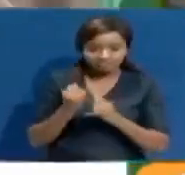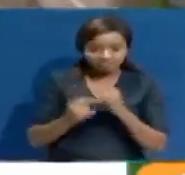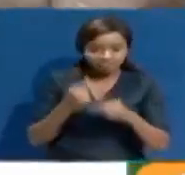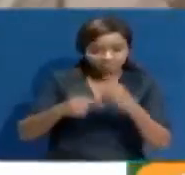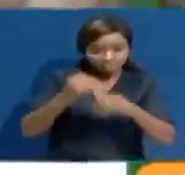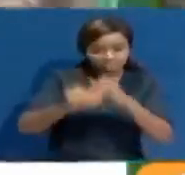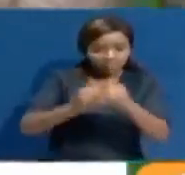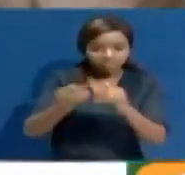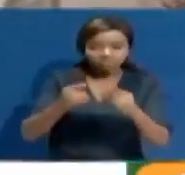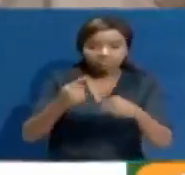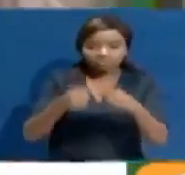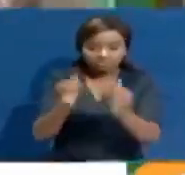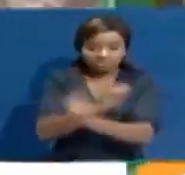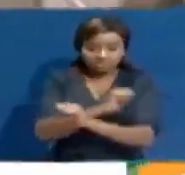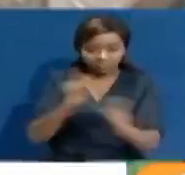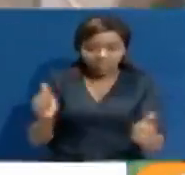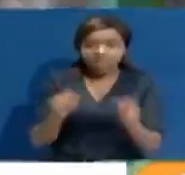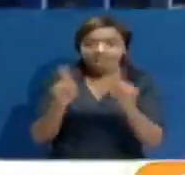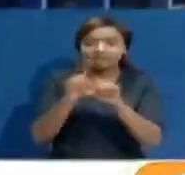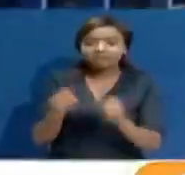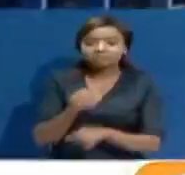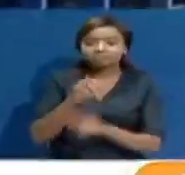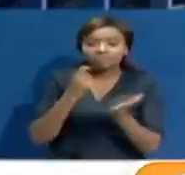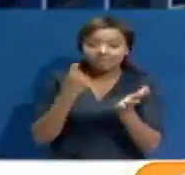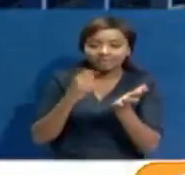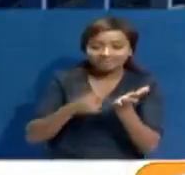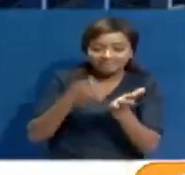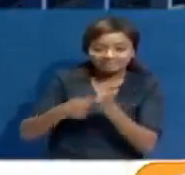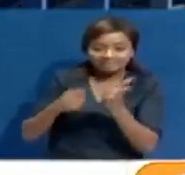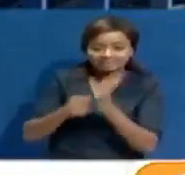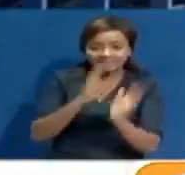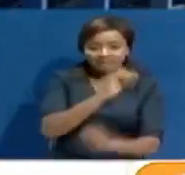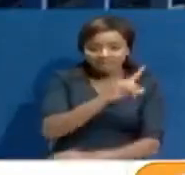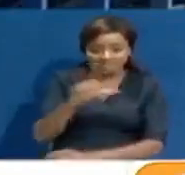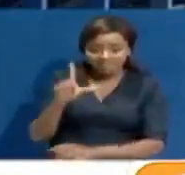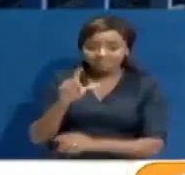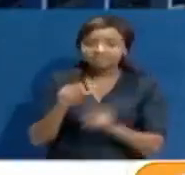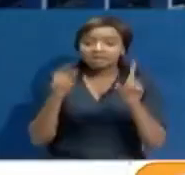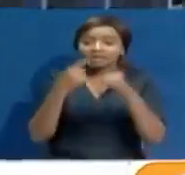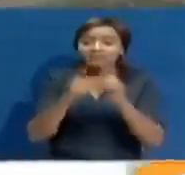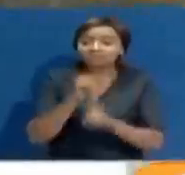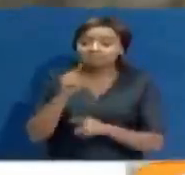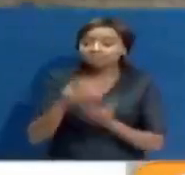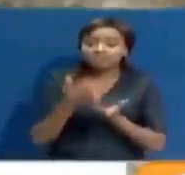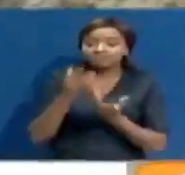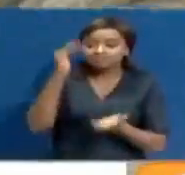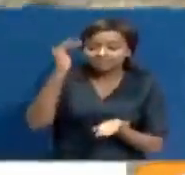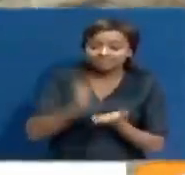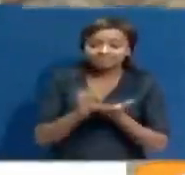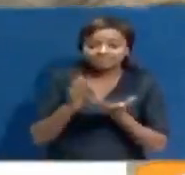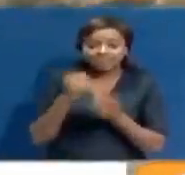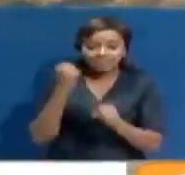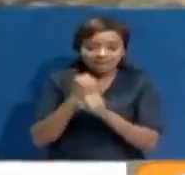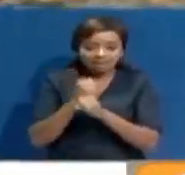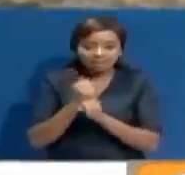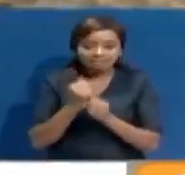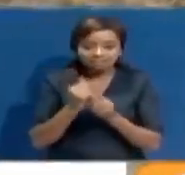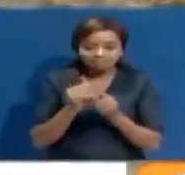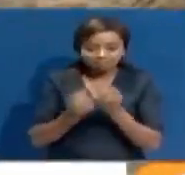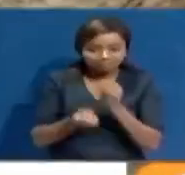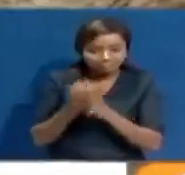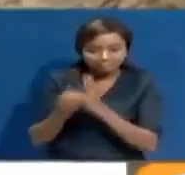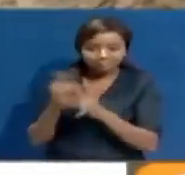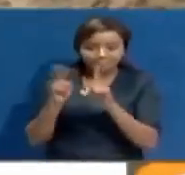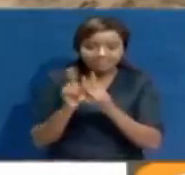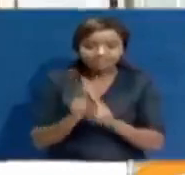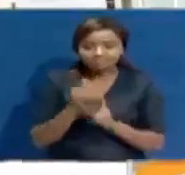process in June, and also the revenue bills. With a significant drop in labor productivity, export commodities and tourism due